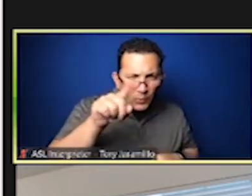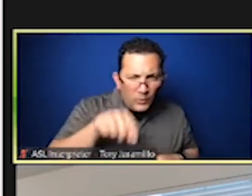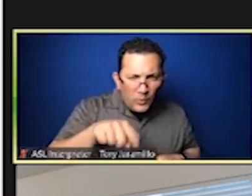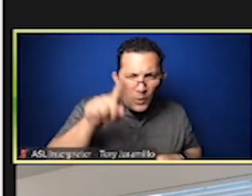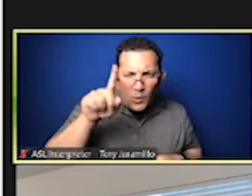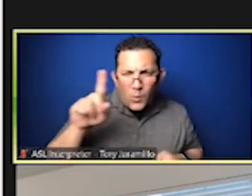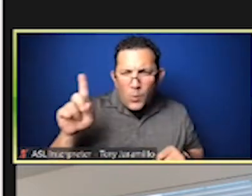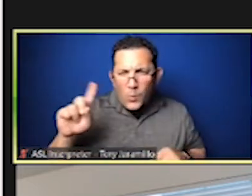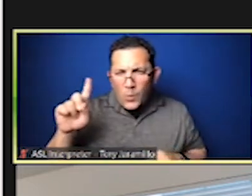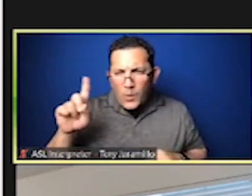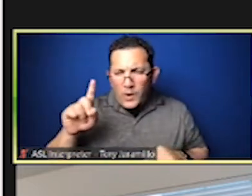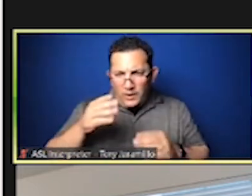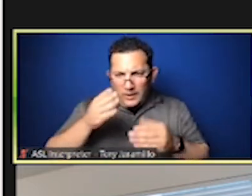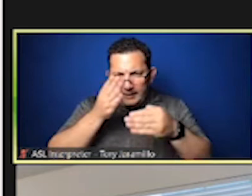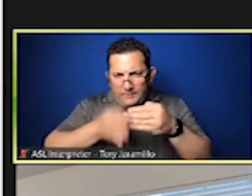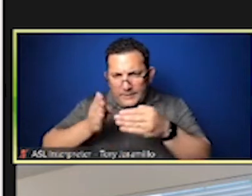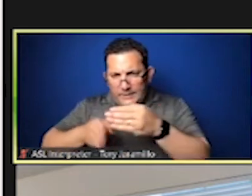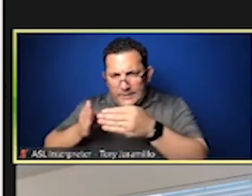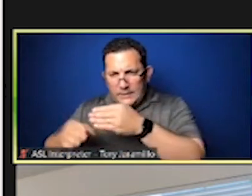been completed